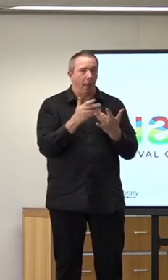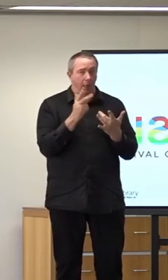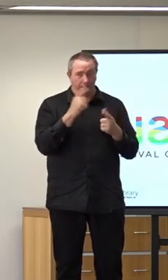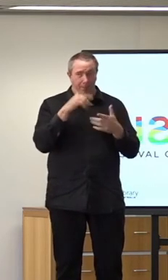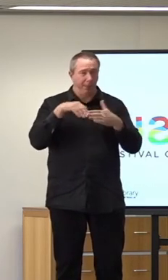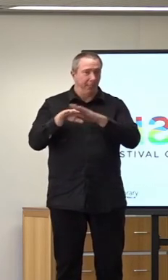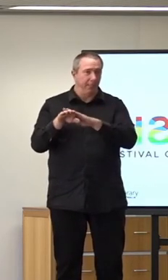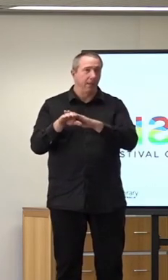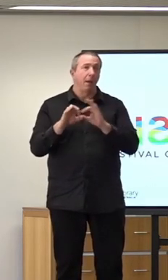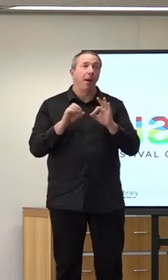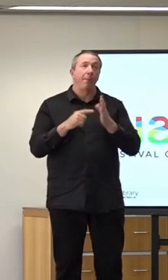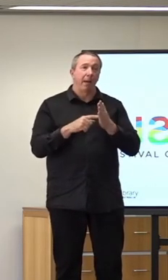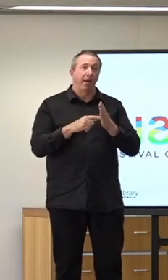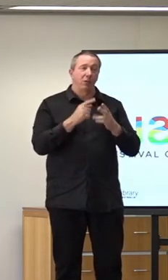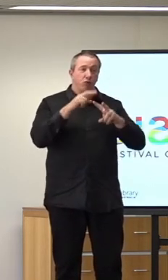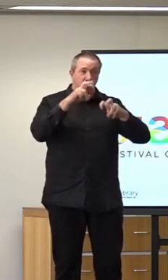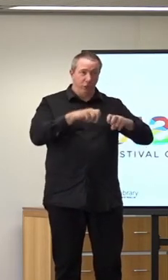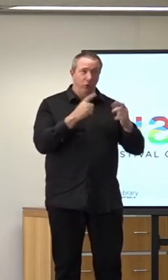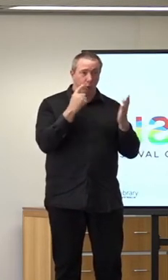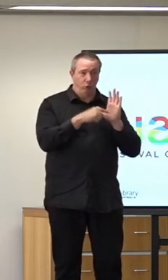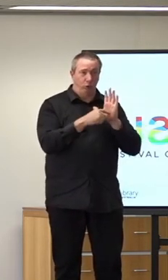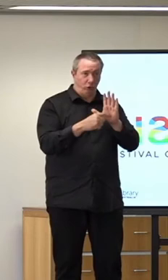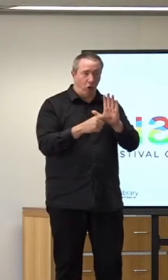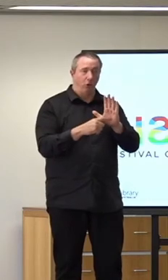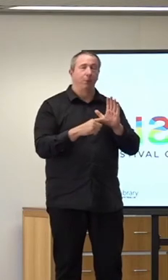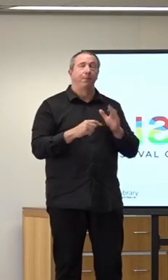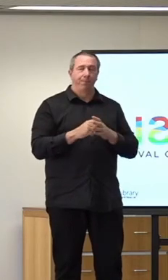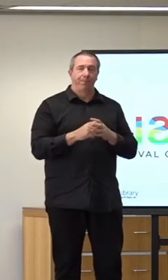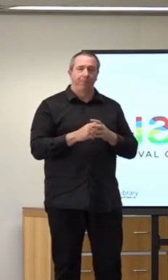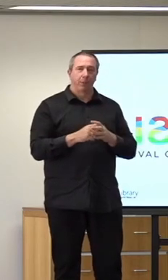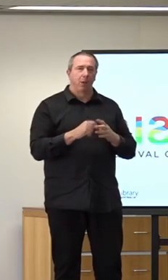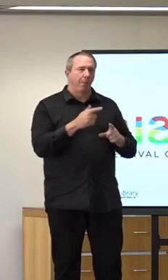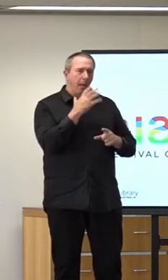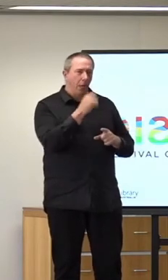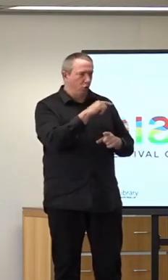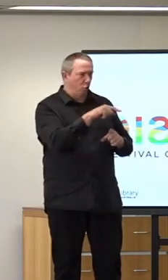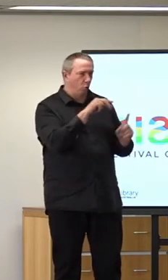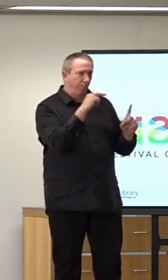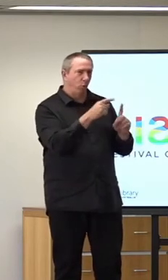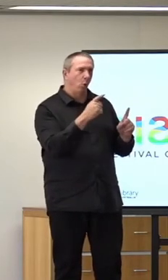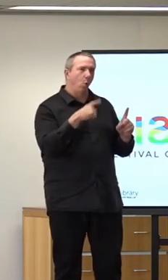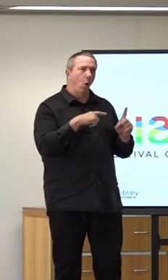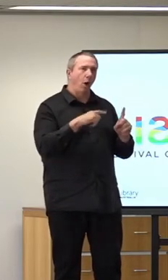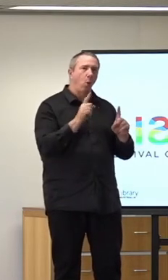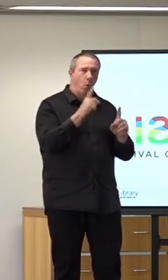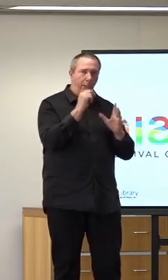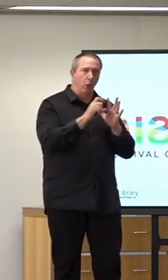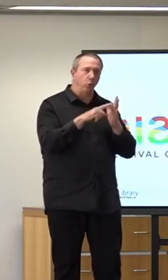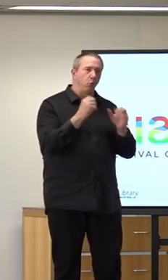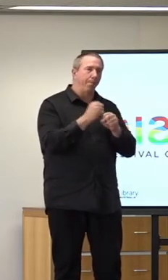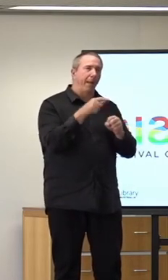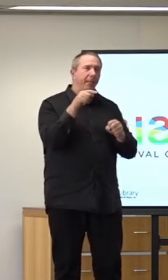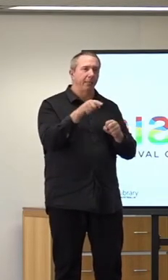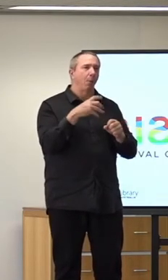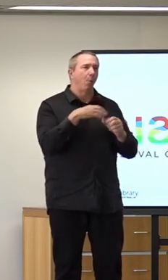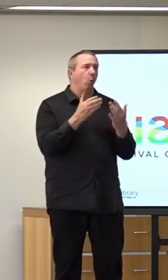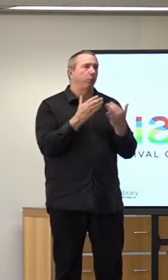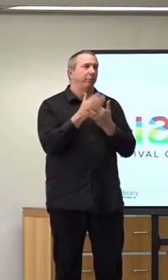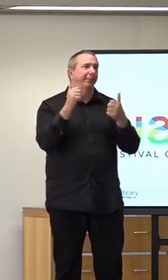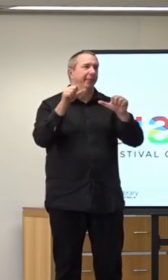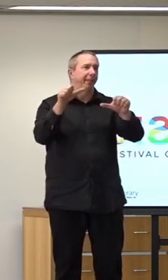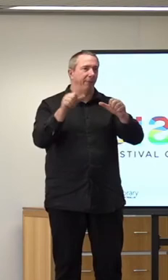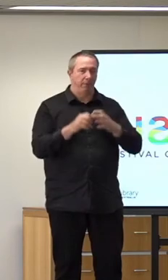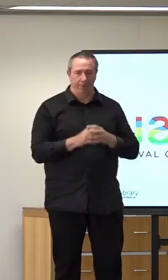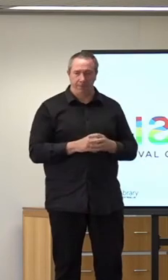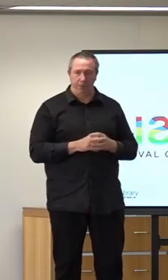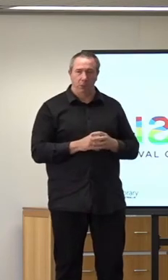successful currently, and I'd be interested in your views, sort of why and what we can do to make these sort of definitions more successful.